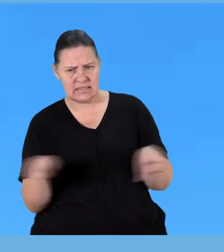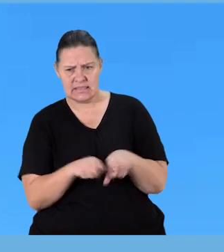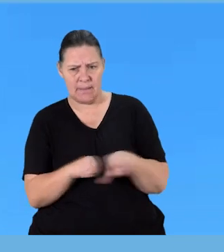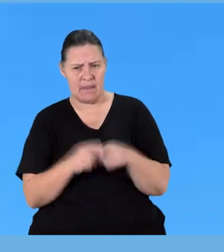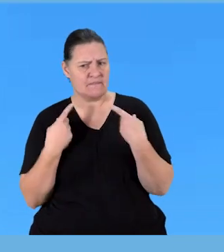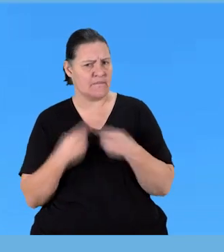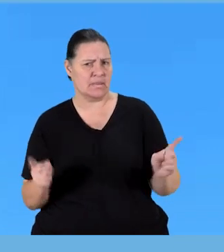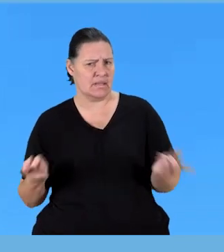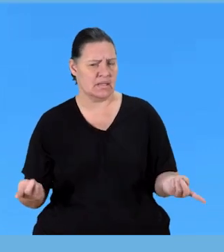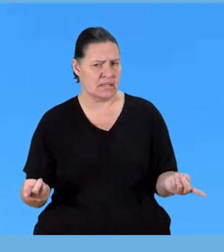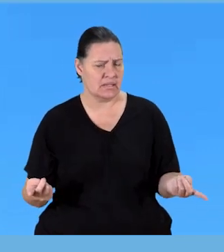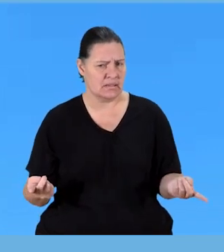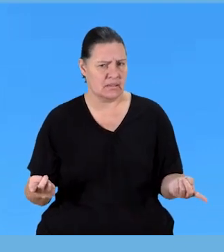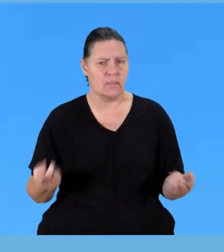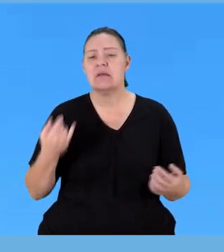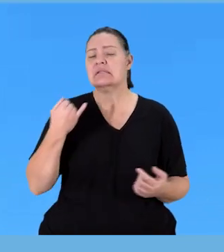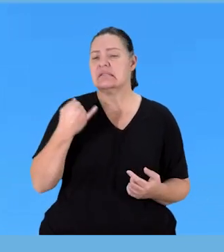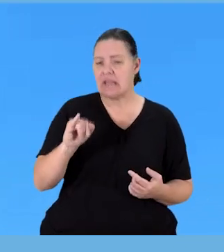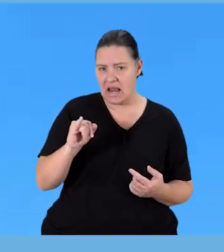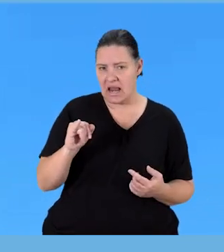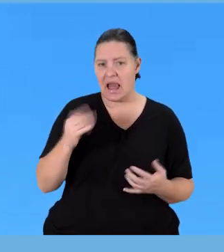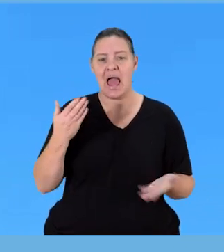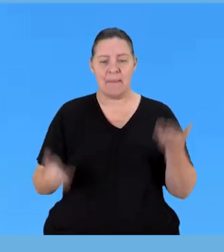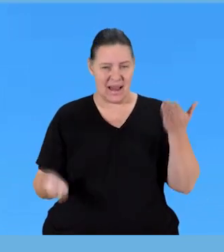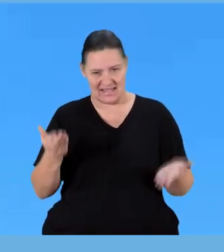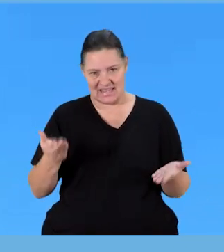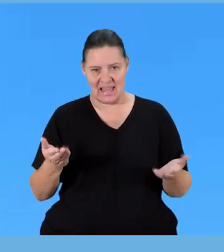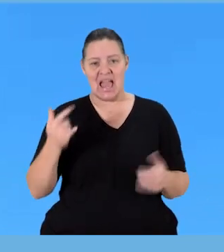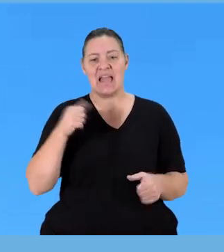atoms on the right-hand side. We are still going to deal with the balancing of